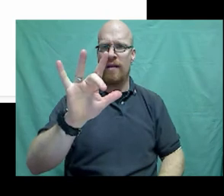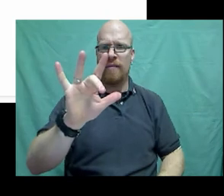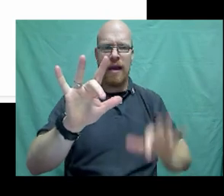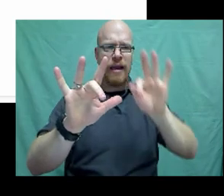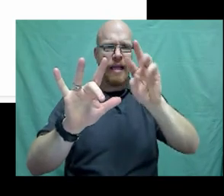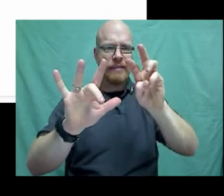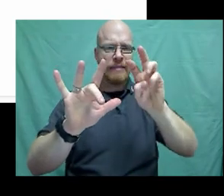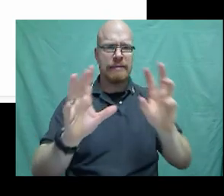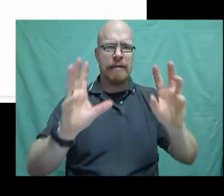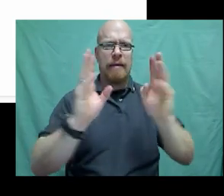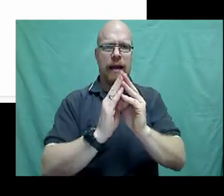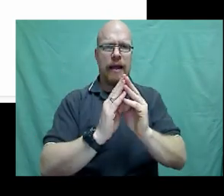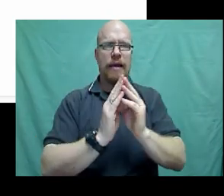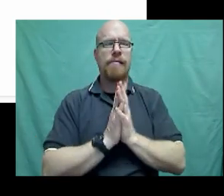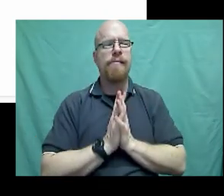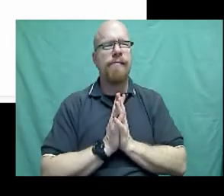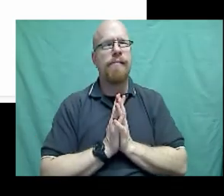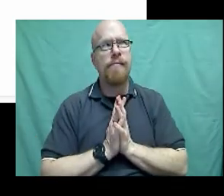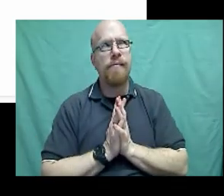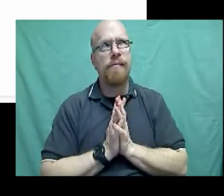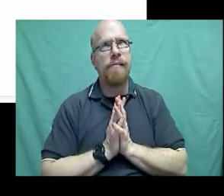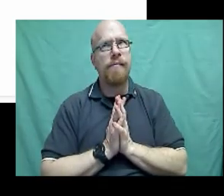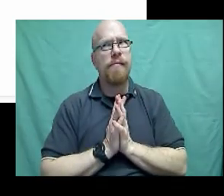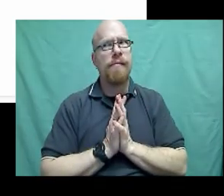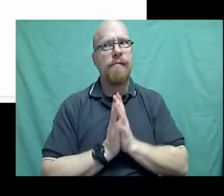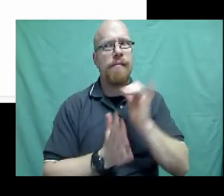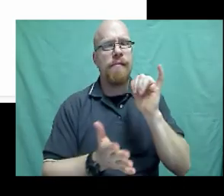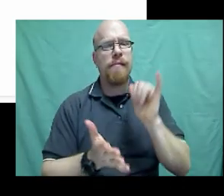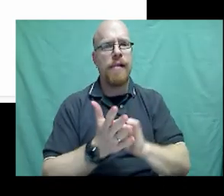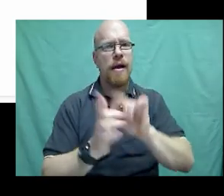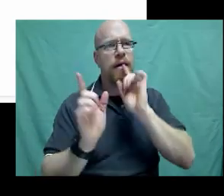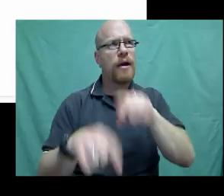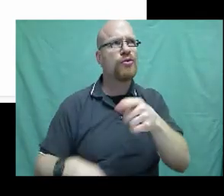Now we have the square root of 25 plus 96.